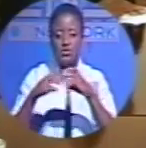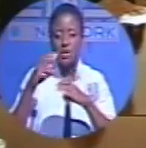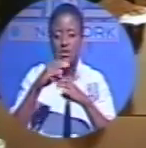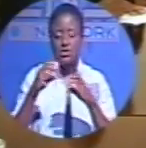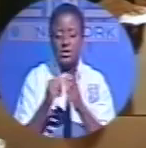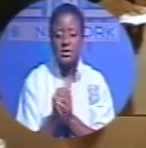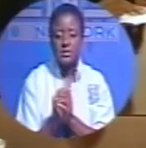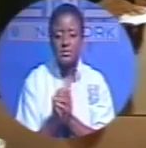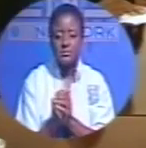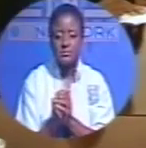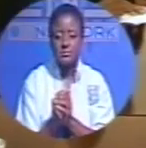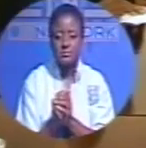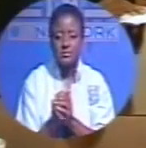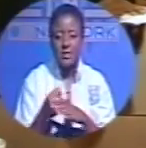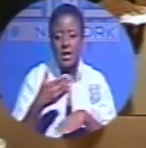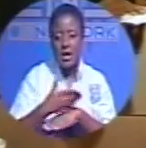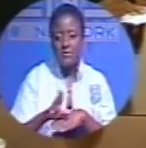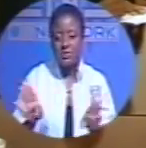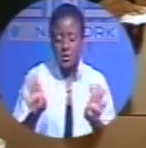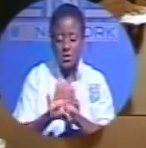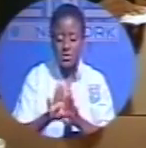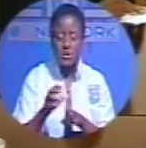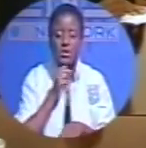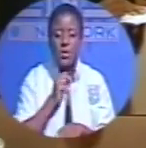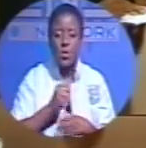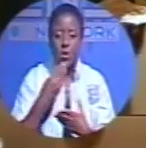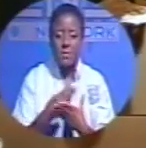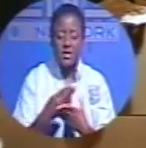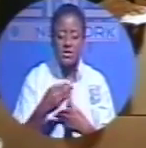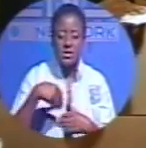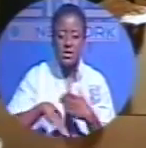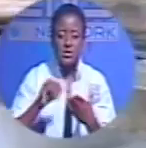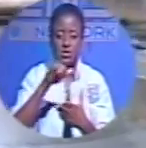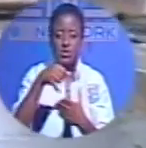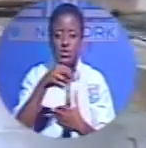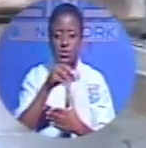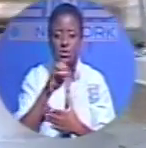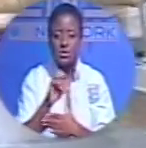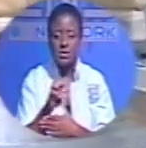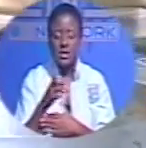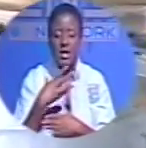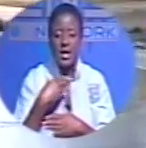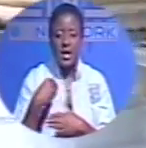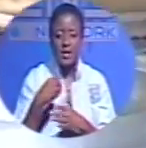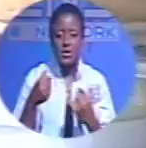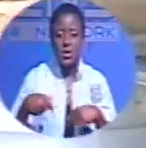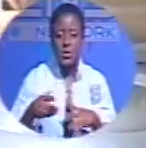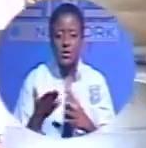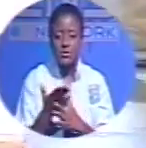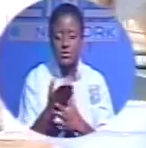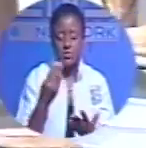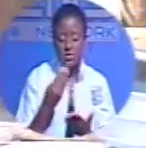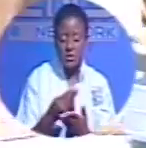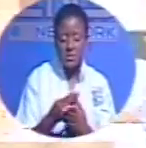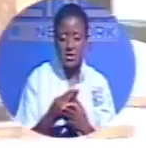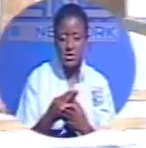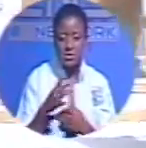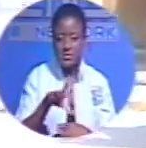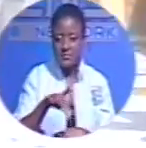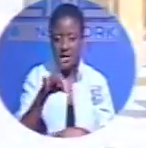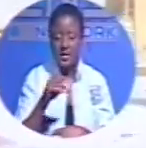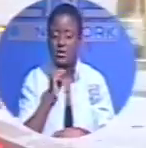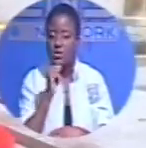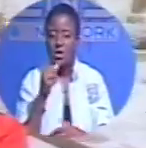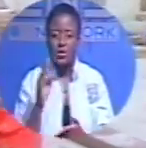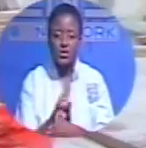After closing out the old budget in June and allowing a senior manager of the ministry to go line by line through the budget to find unused funds,